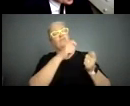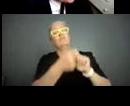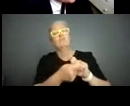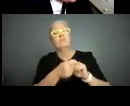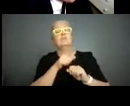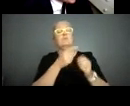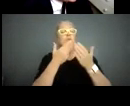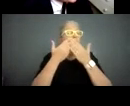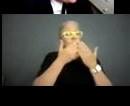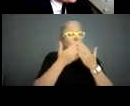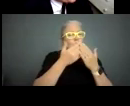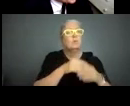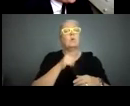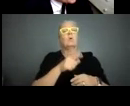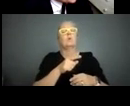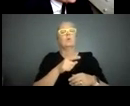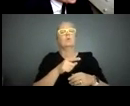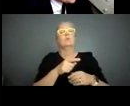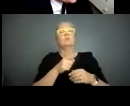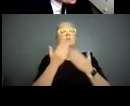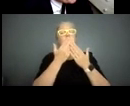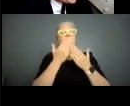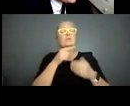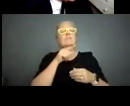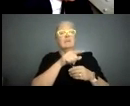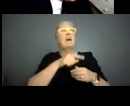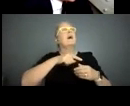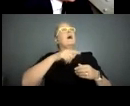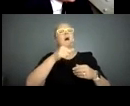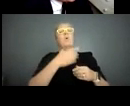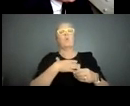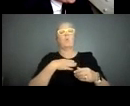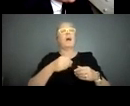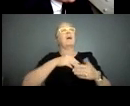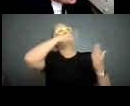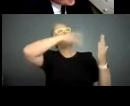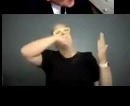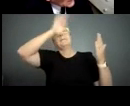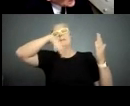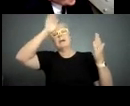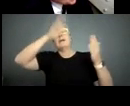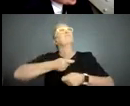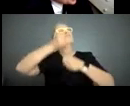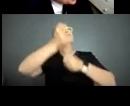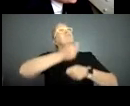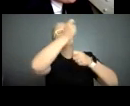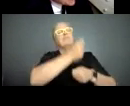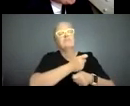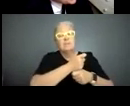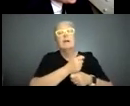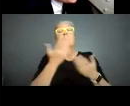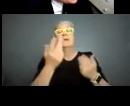paint the classrooms white so the children with low vision can actually see better, build accessible